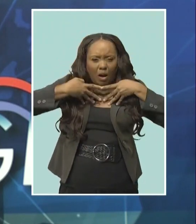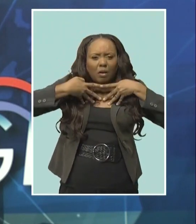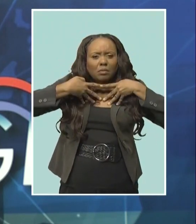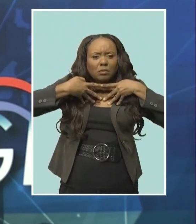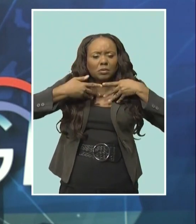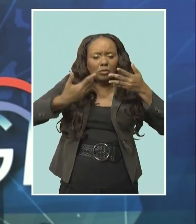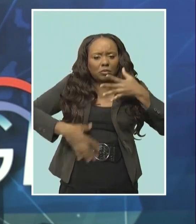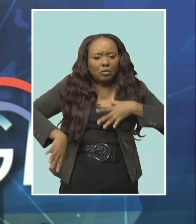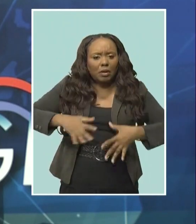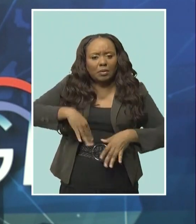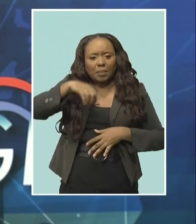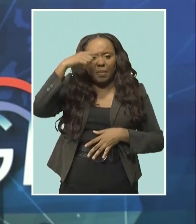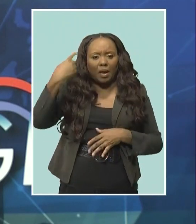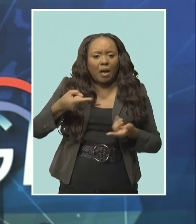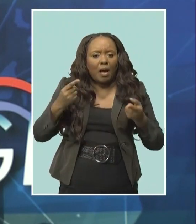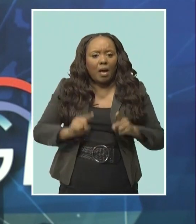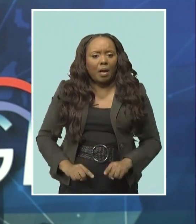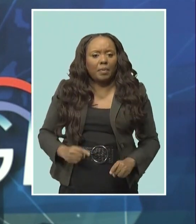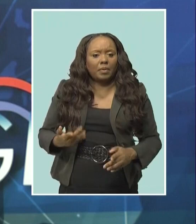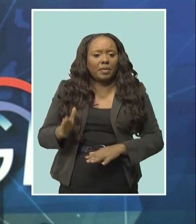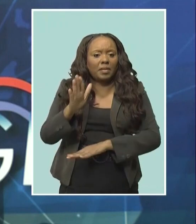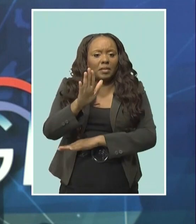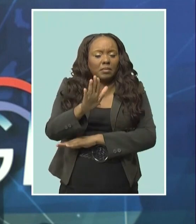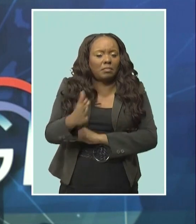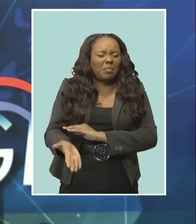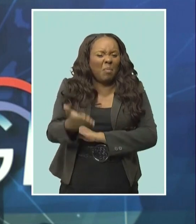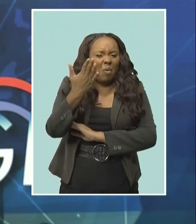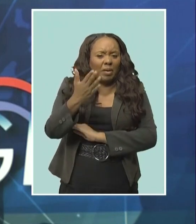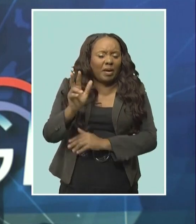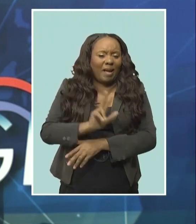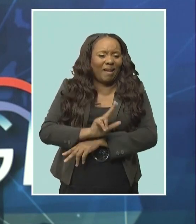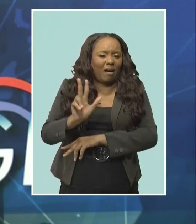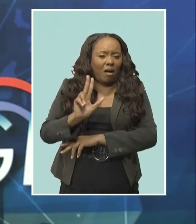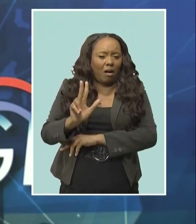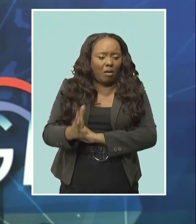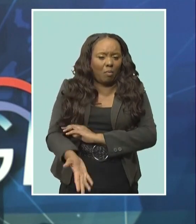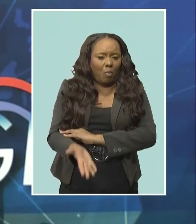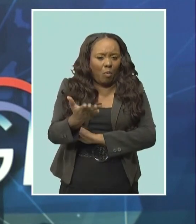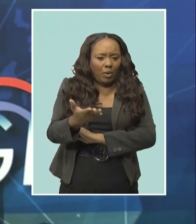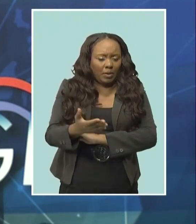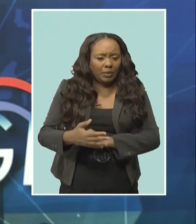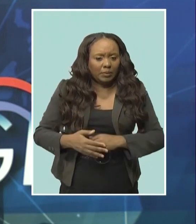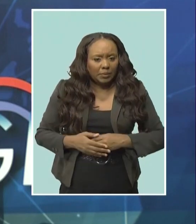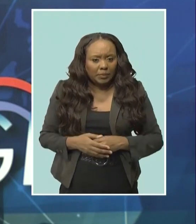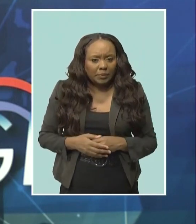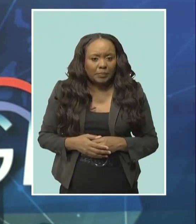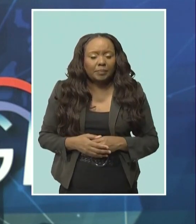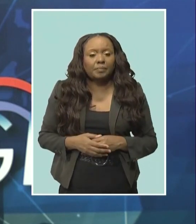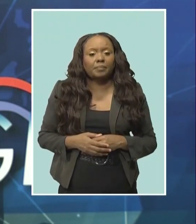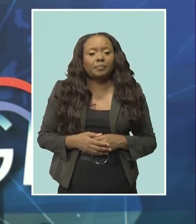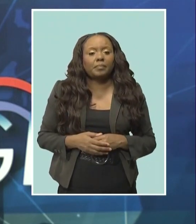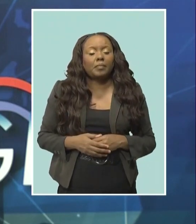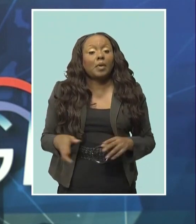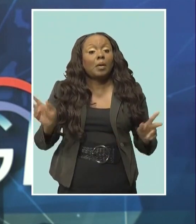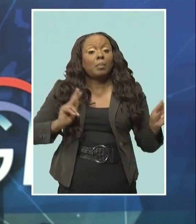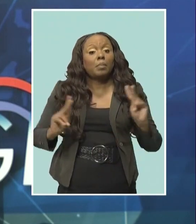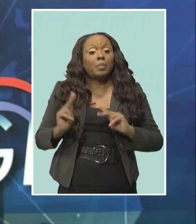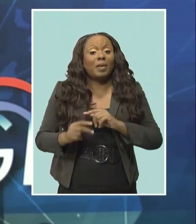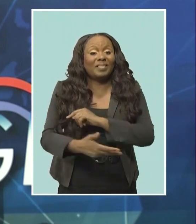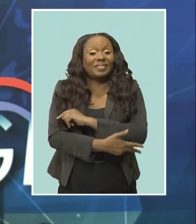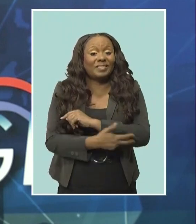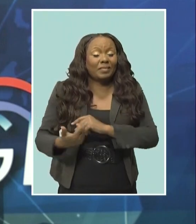this morning at Whitehall Main Road in St. Michael. Well, the issue of diesel theft is not only hampering